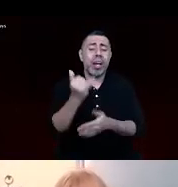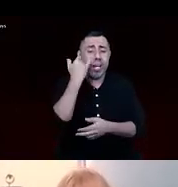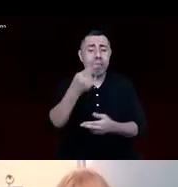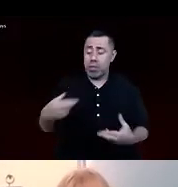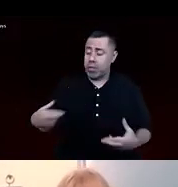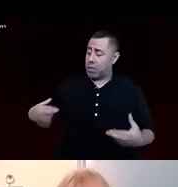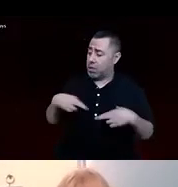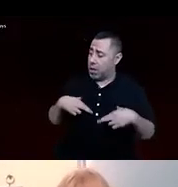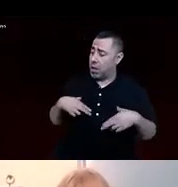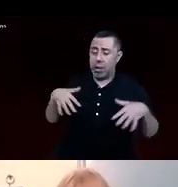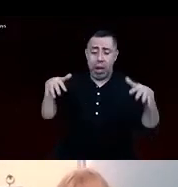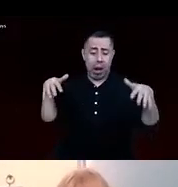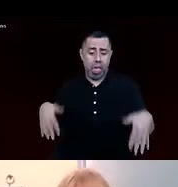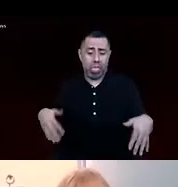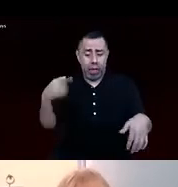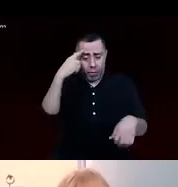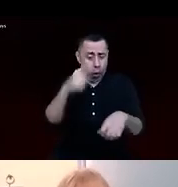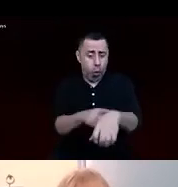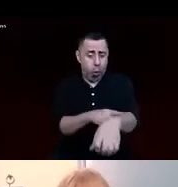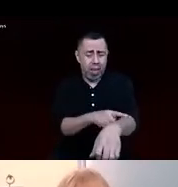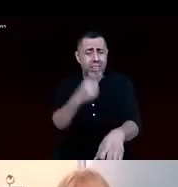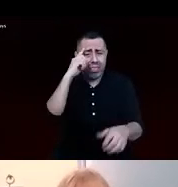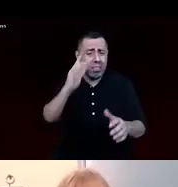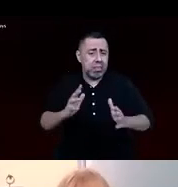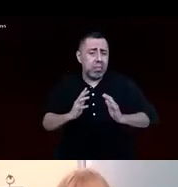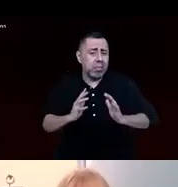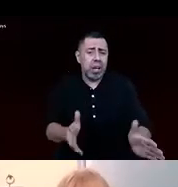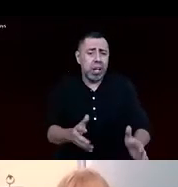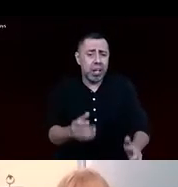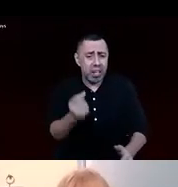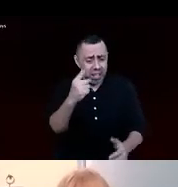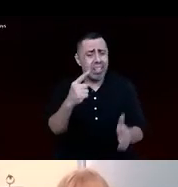while. I think it takes time.